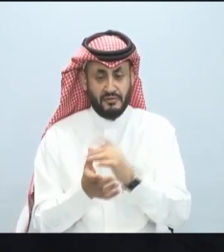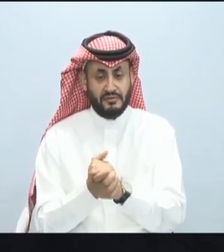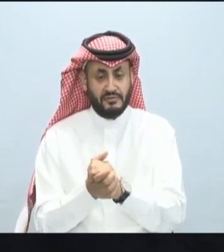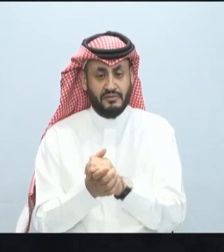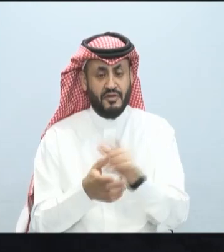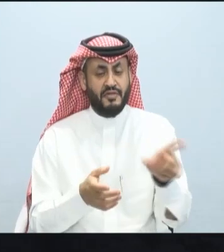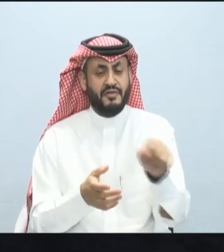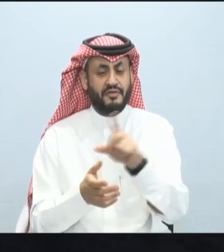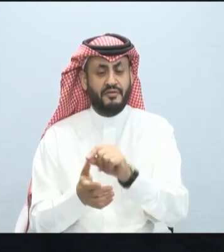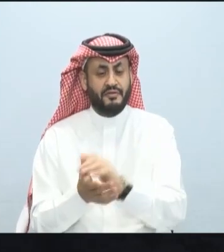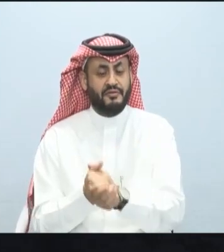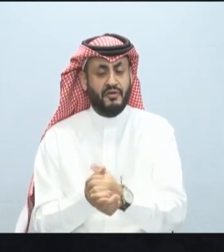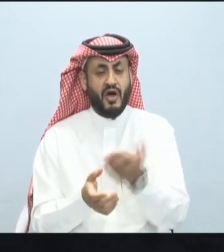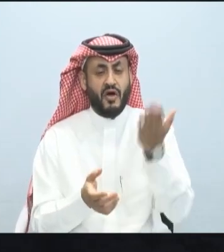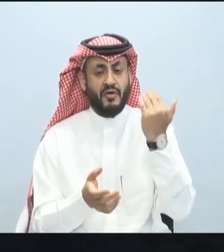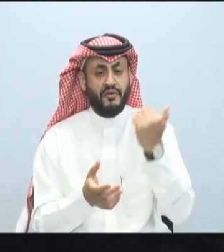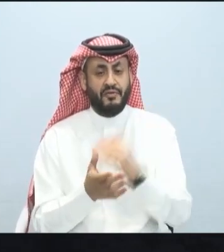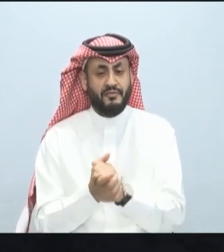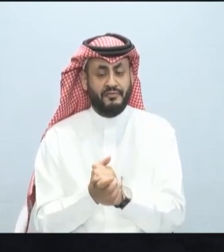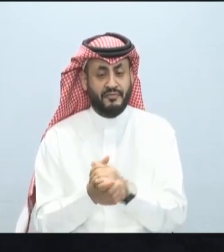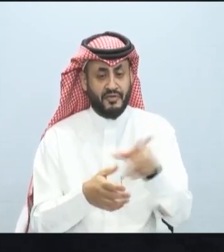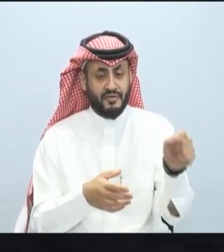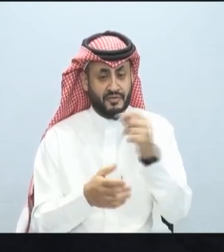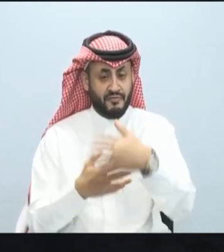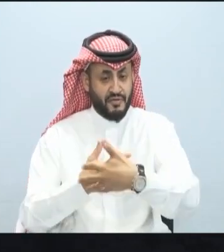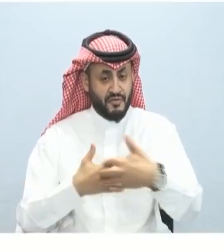the same words that I used in my chart.